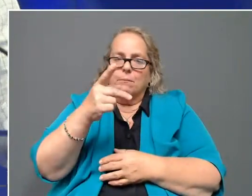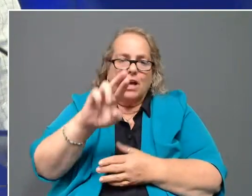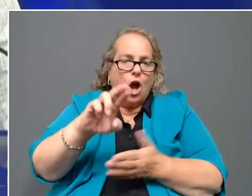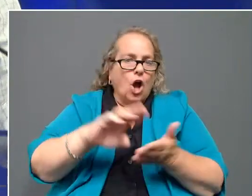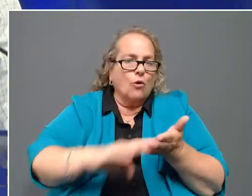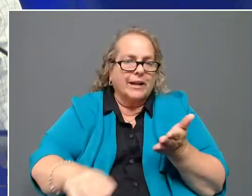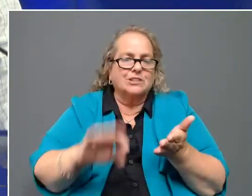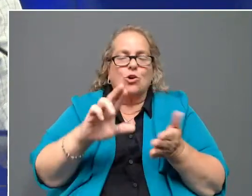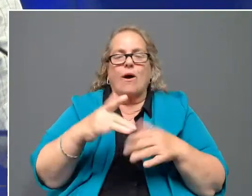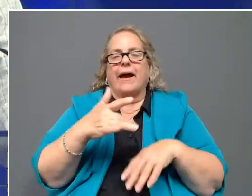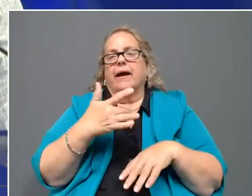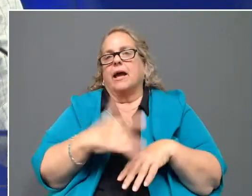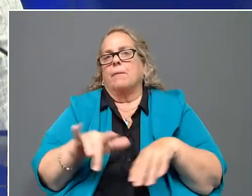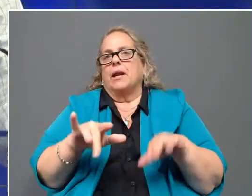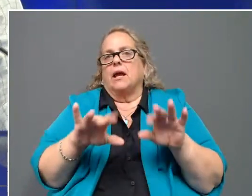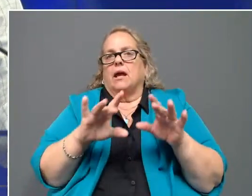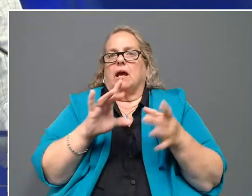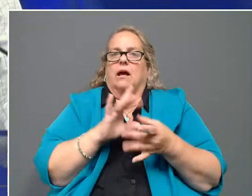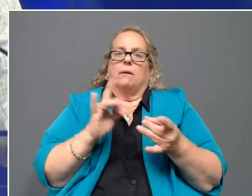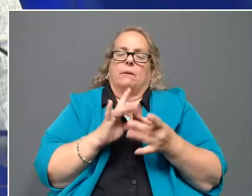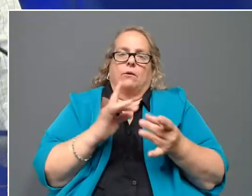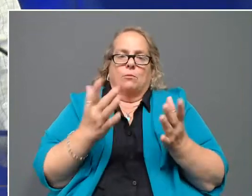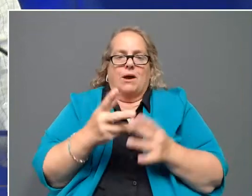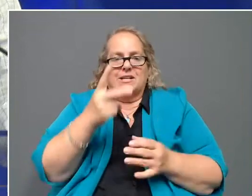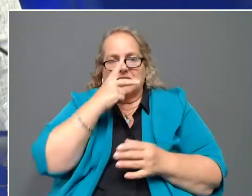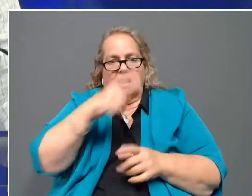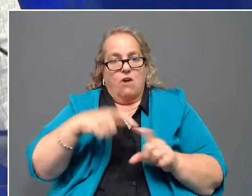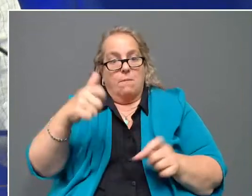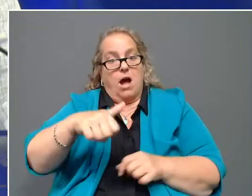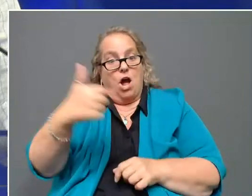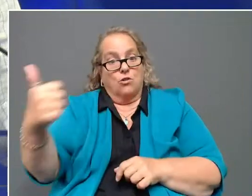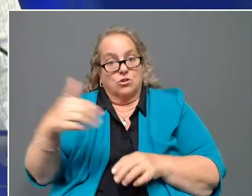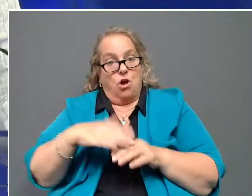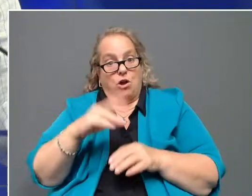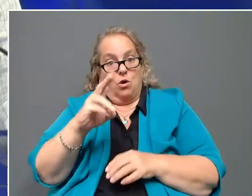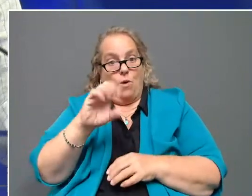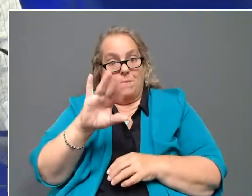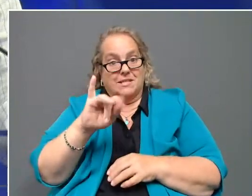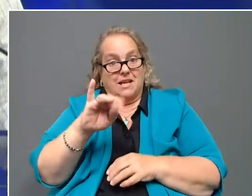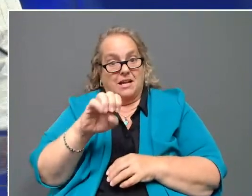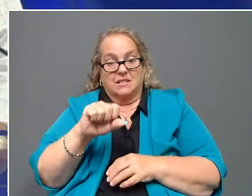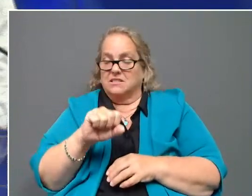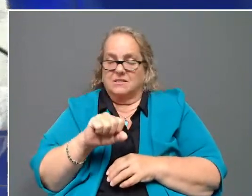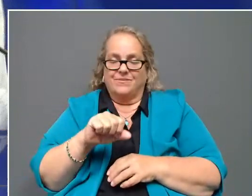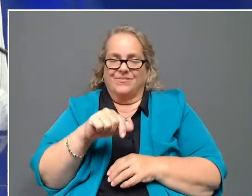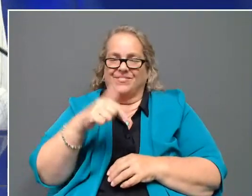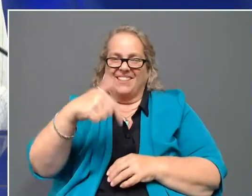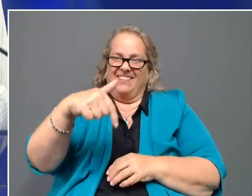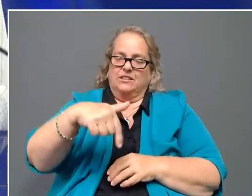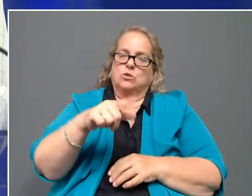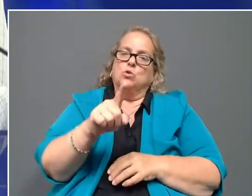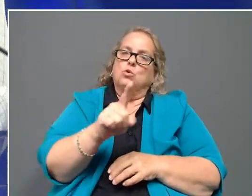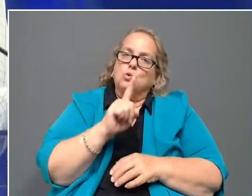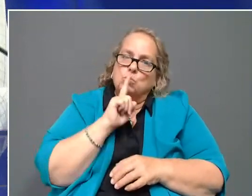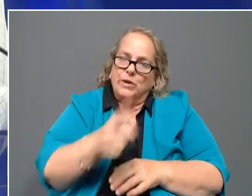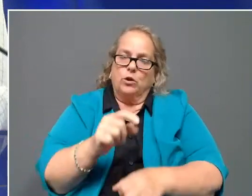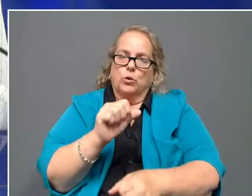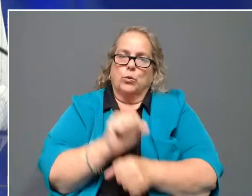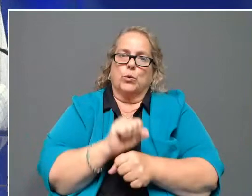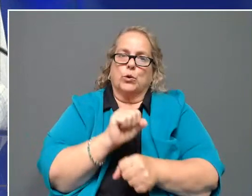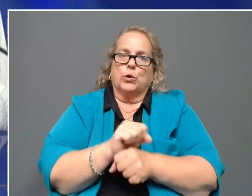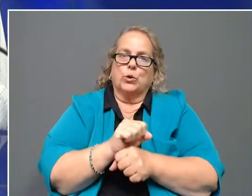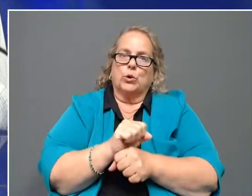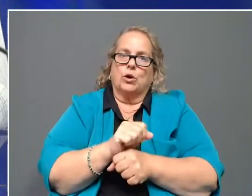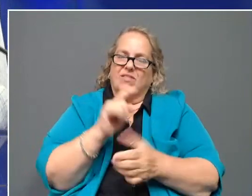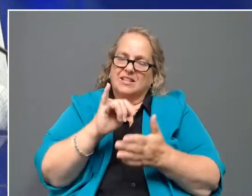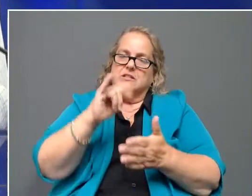see from others on websites. This is real work. This is what we are doing, and we're going to continue